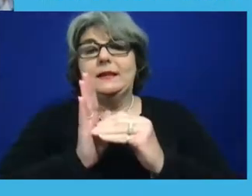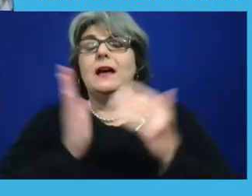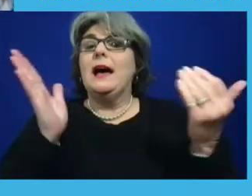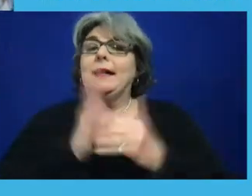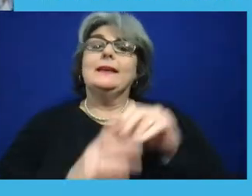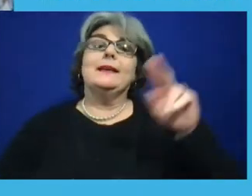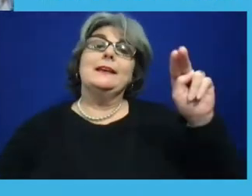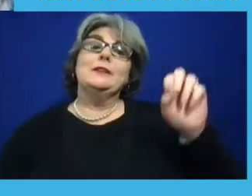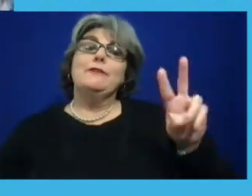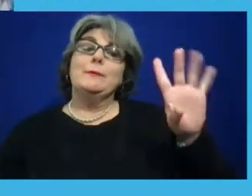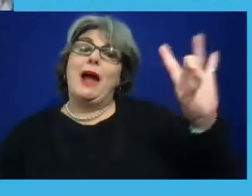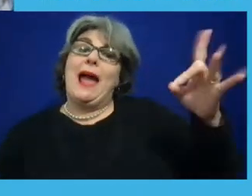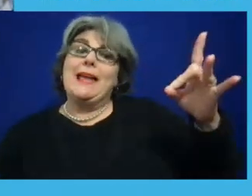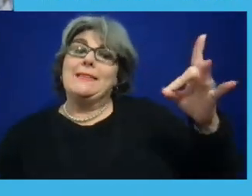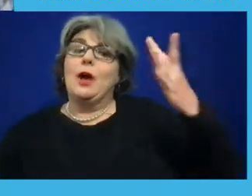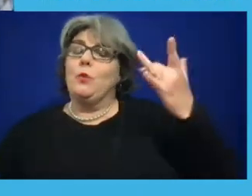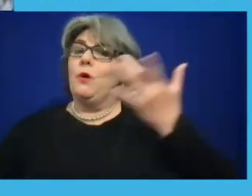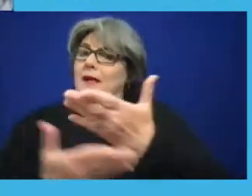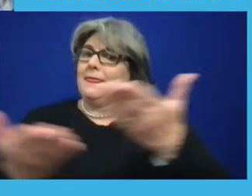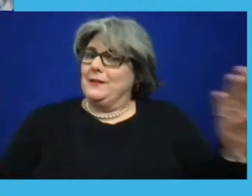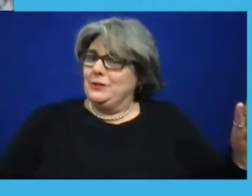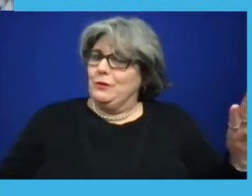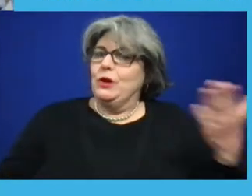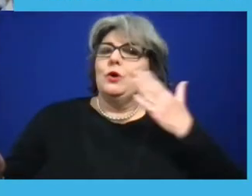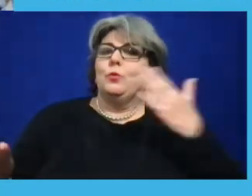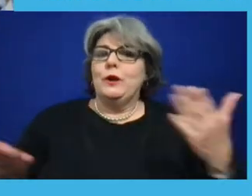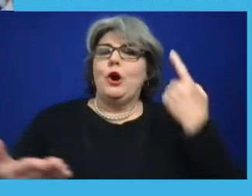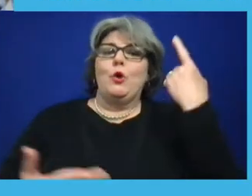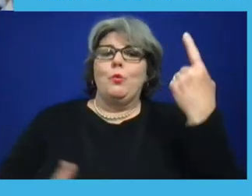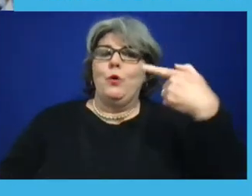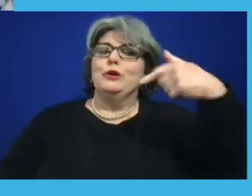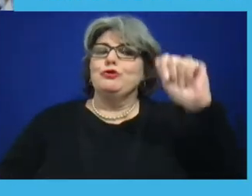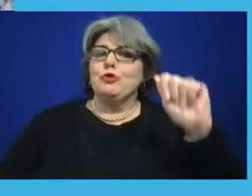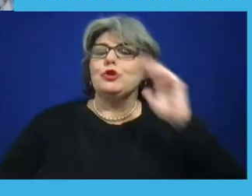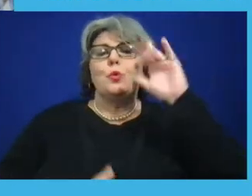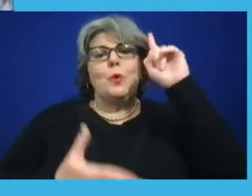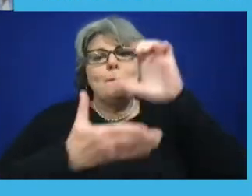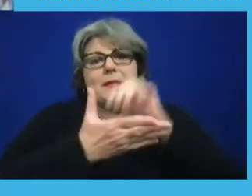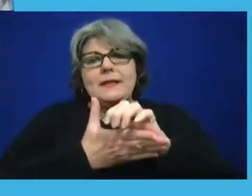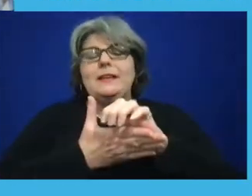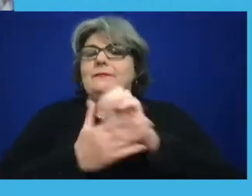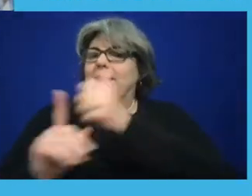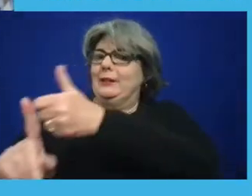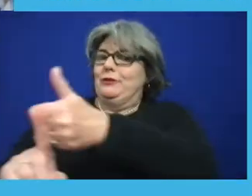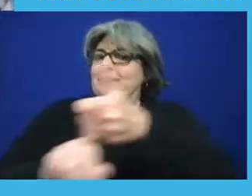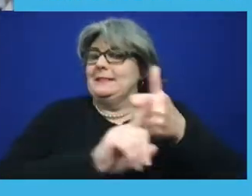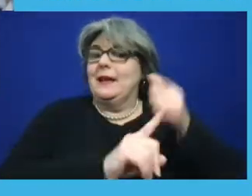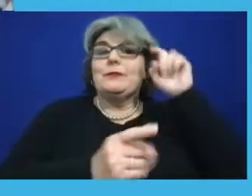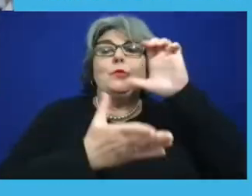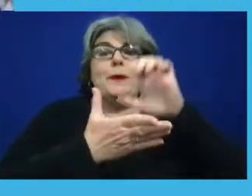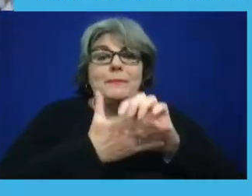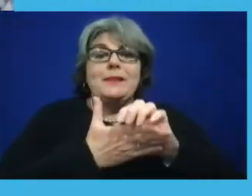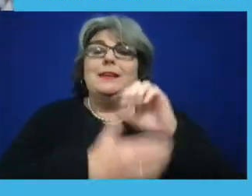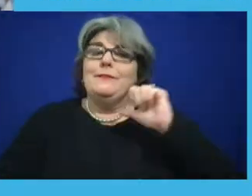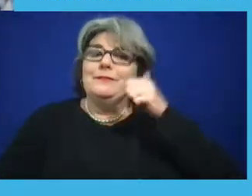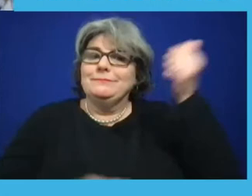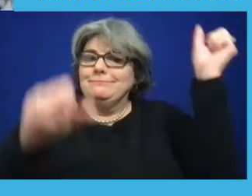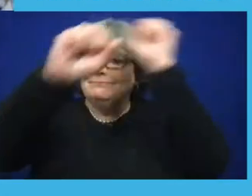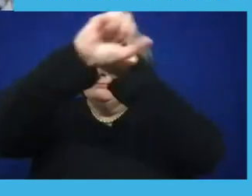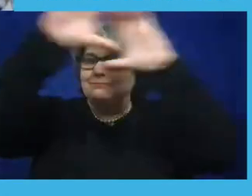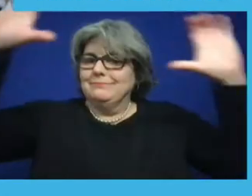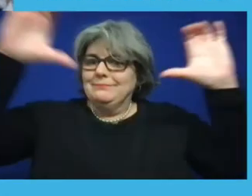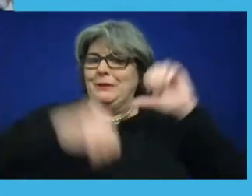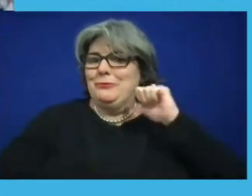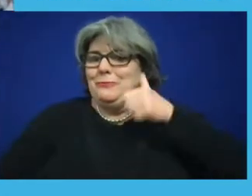We defied history again and again, and we will do it on November 8th, because that is who we are. We are one Georgia, and